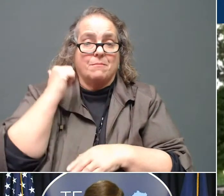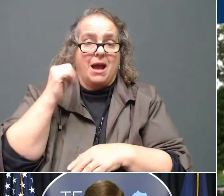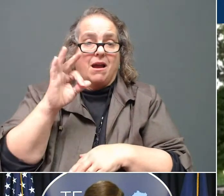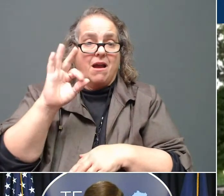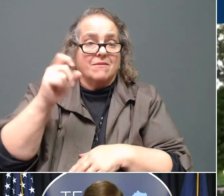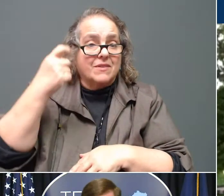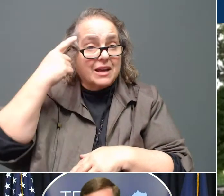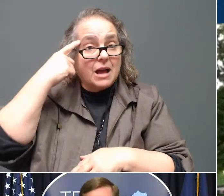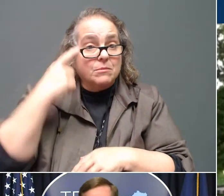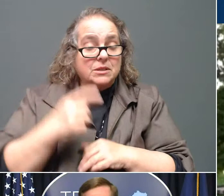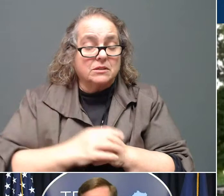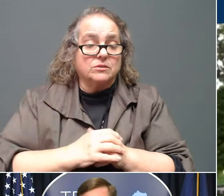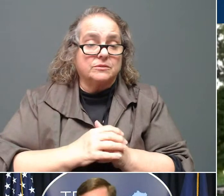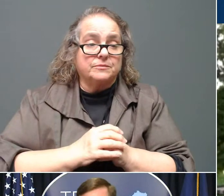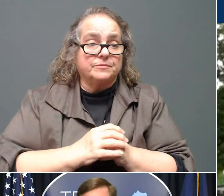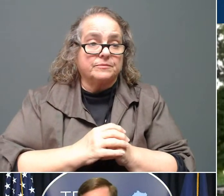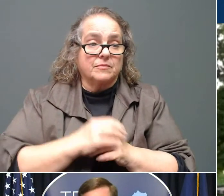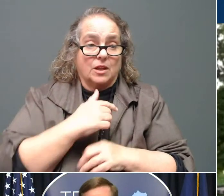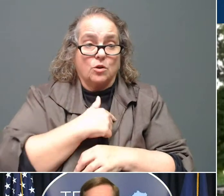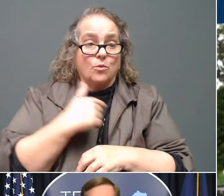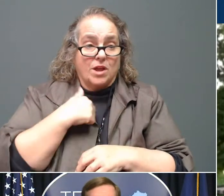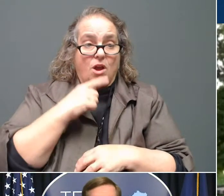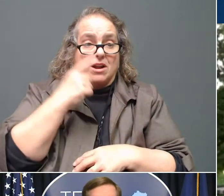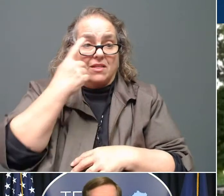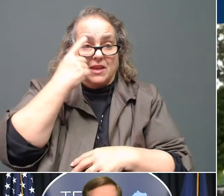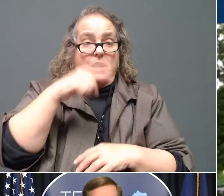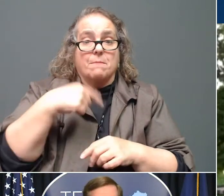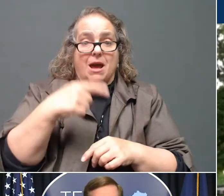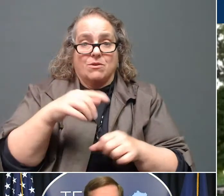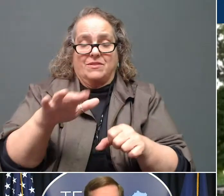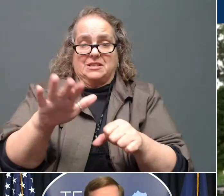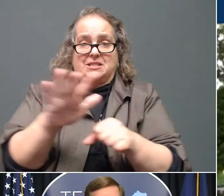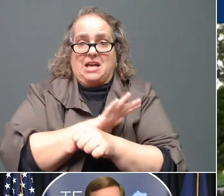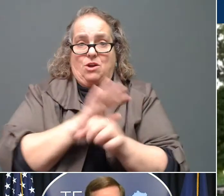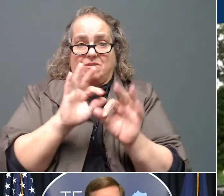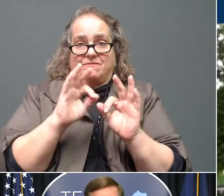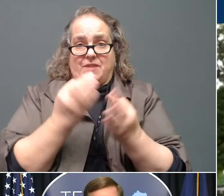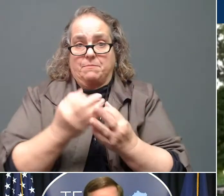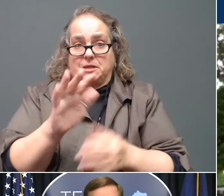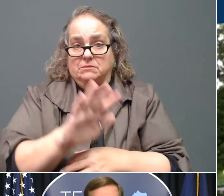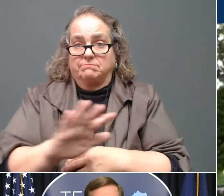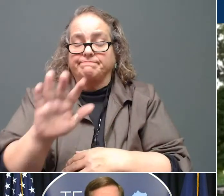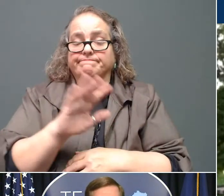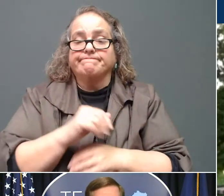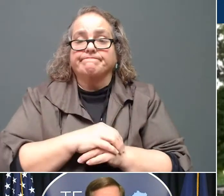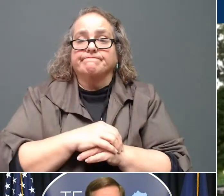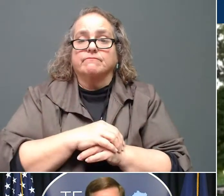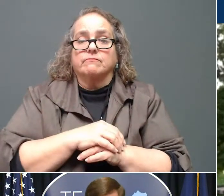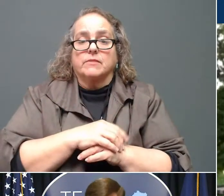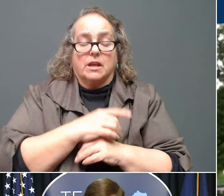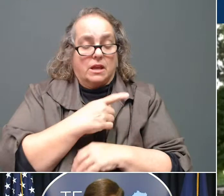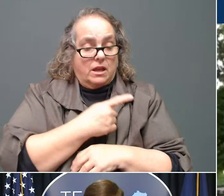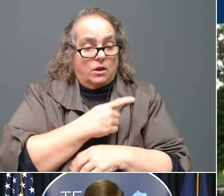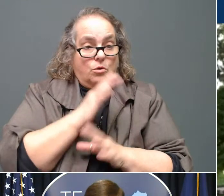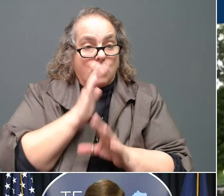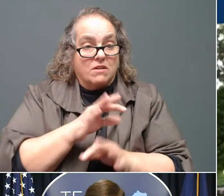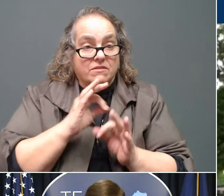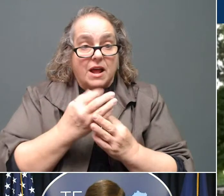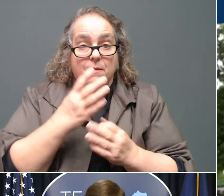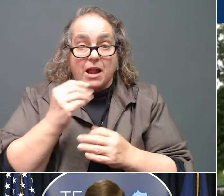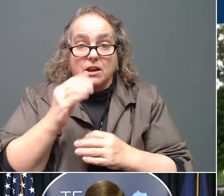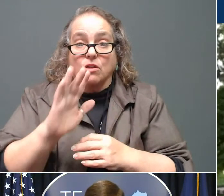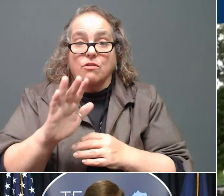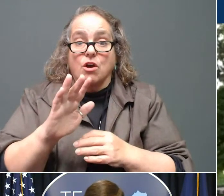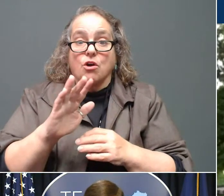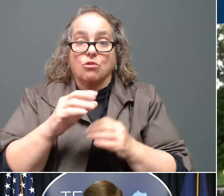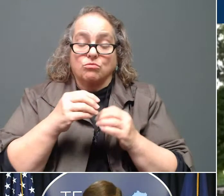And we're thinking about this entire family, their loss, the loss in the community,